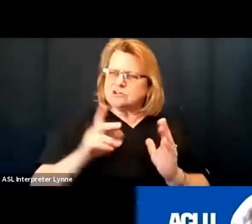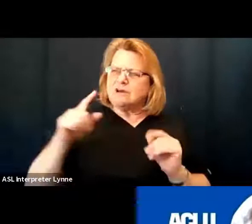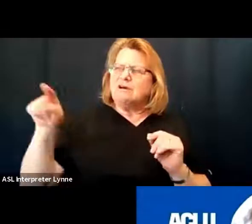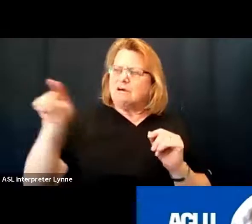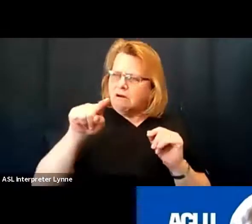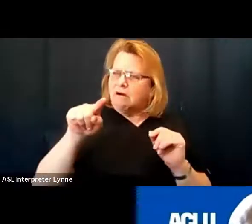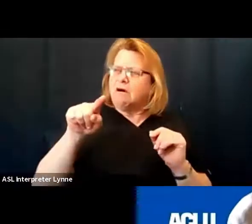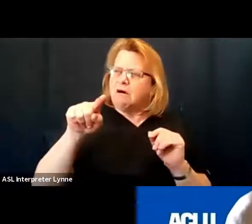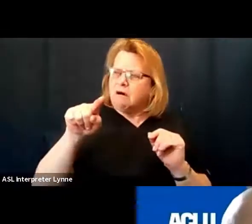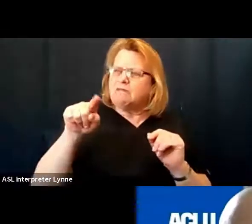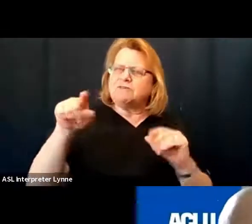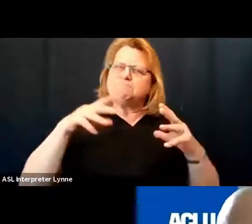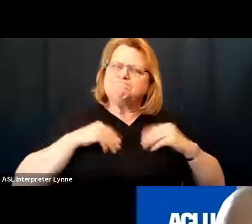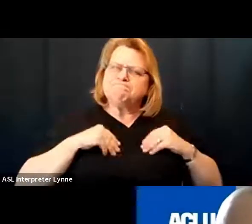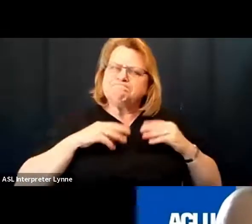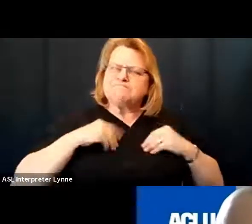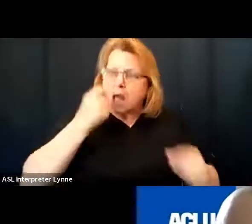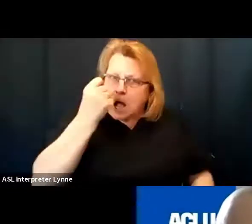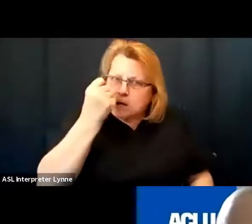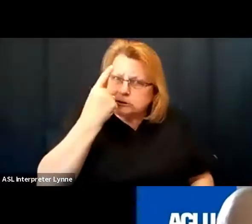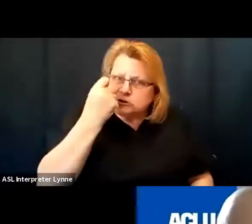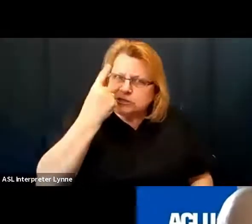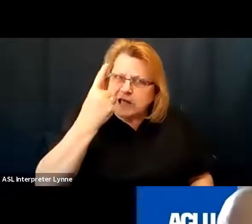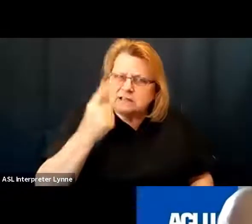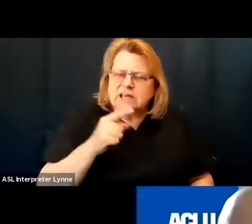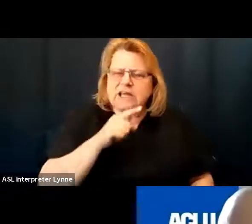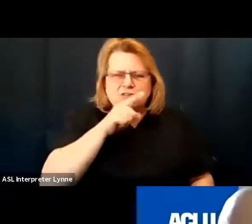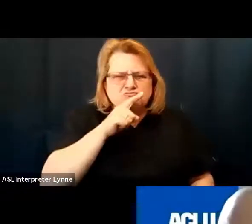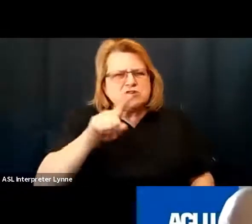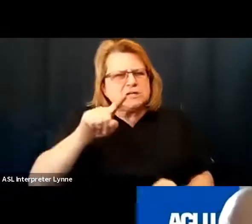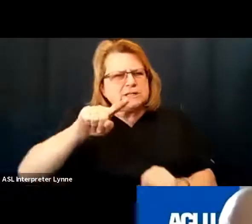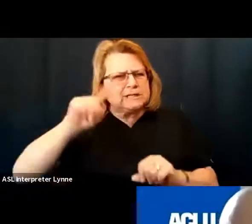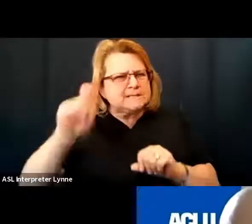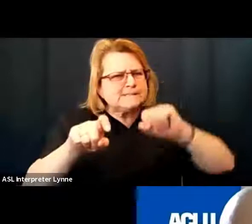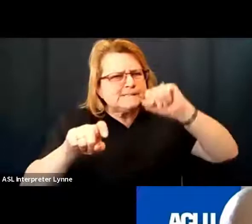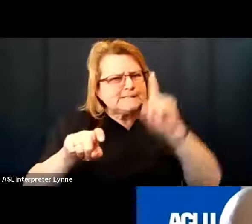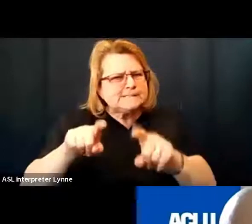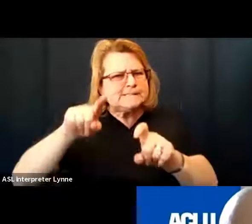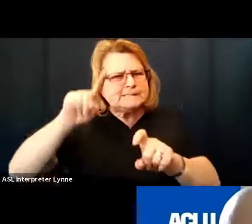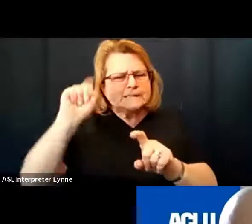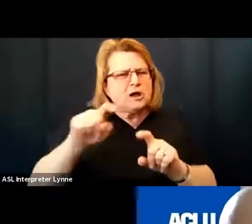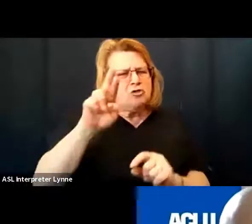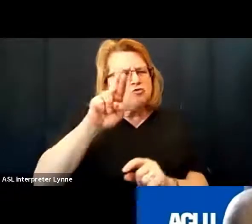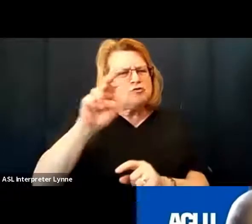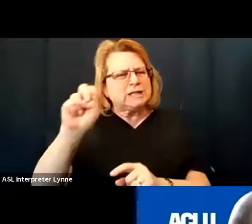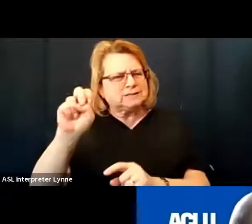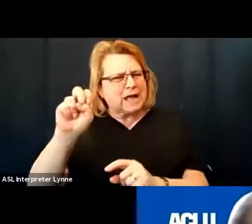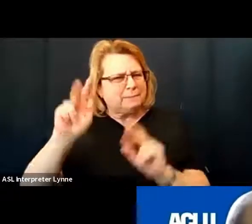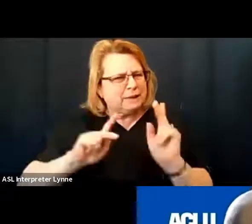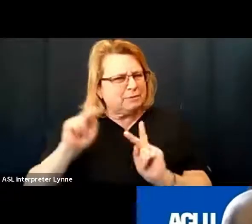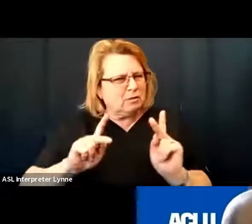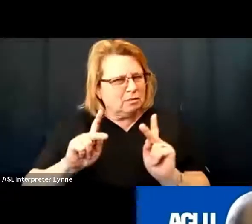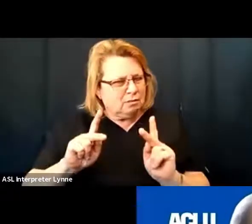understanding and pressing the realtors when they finally got them in front of them via